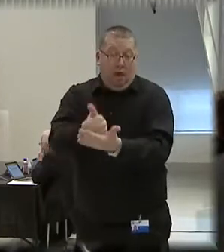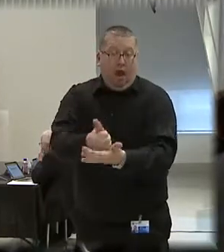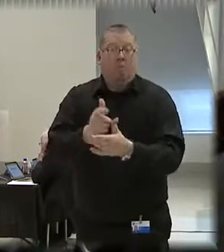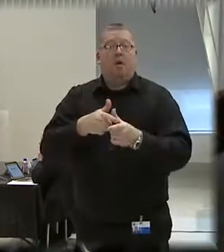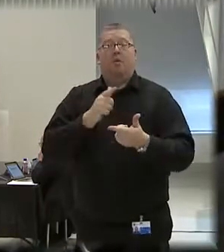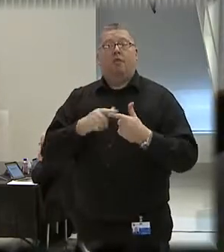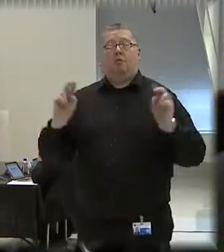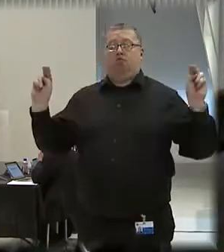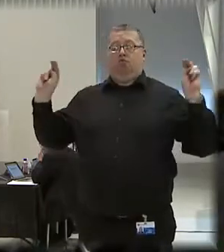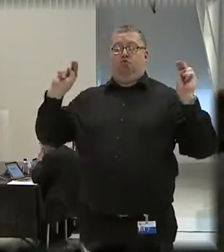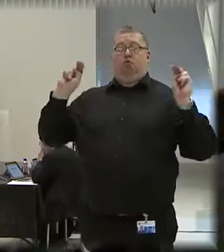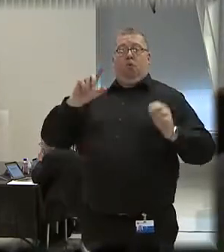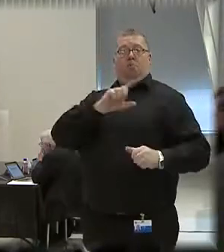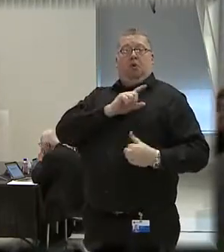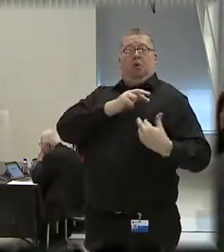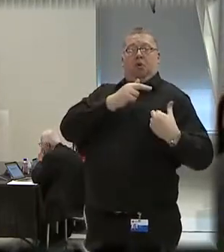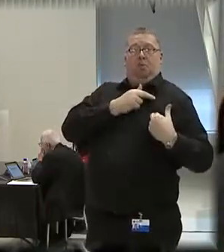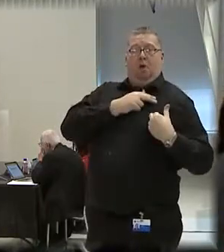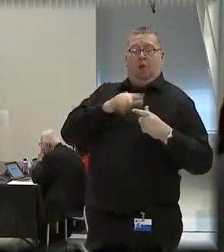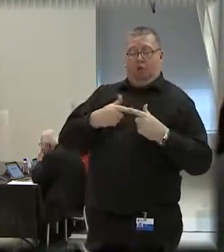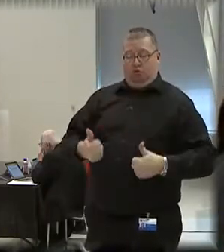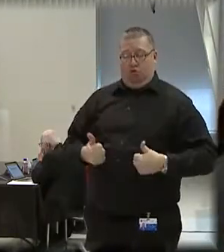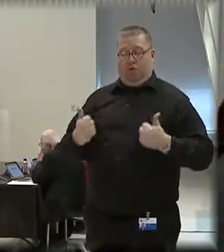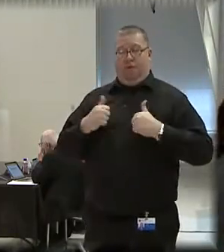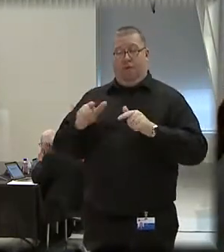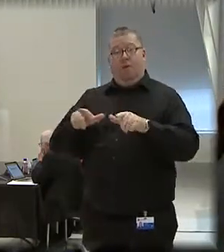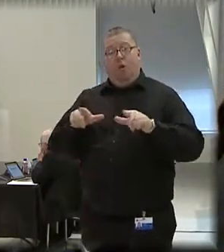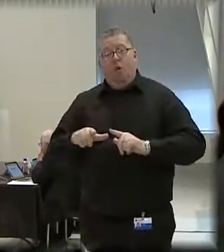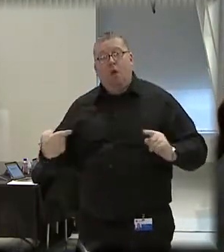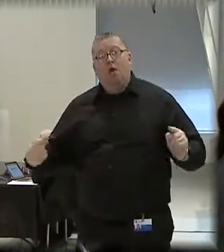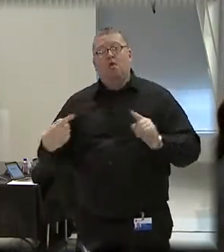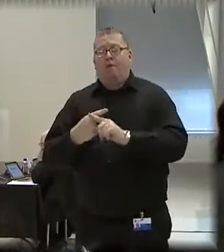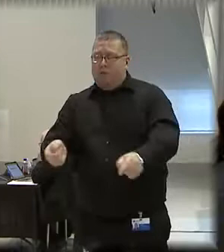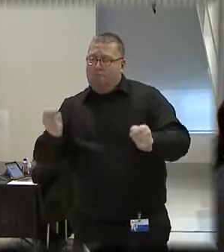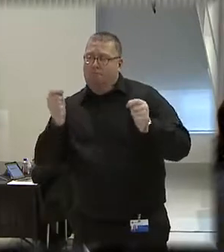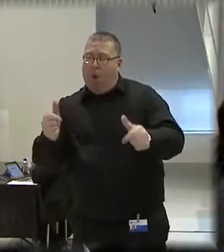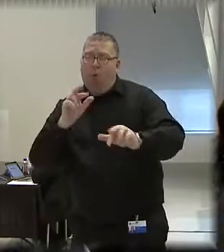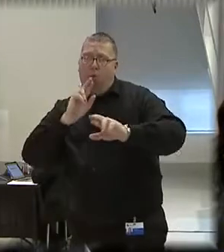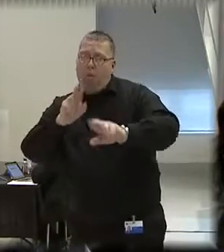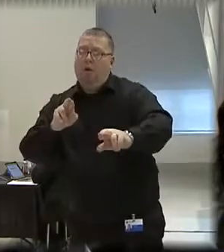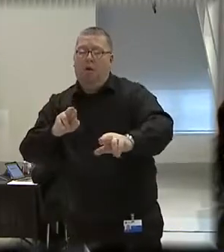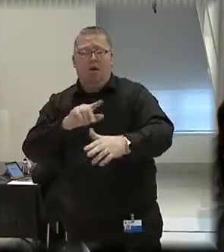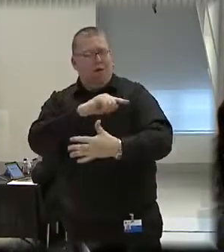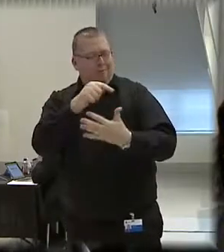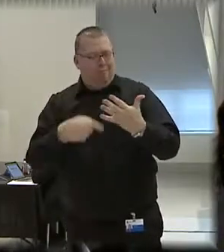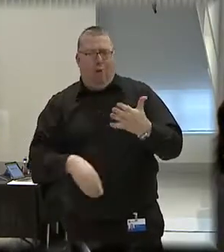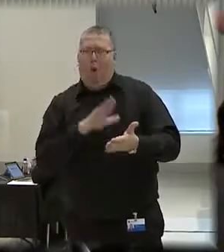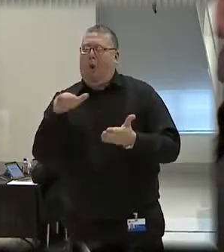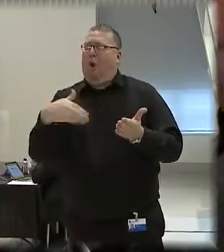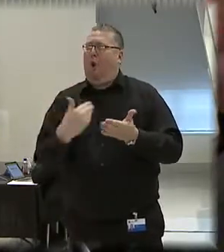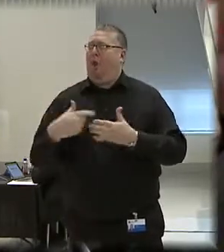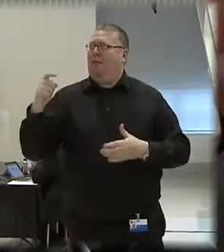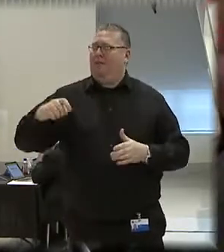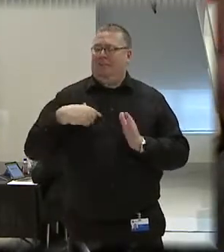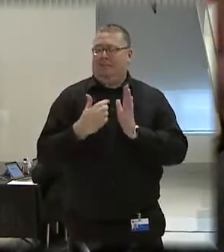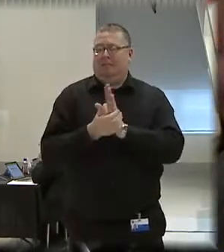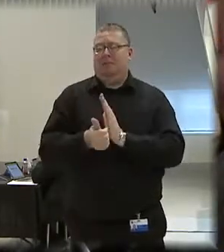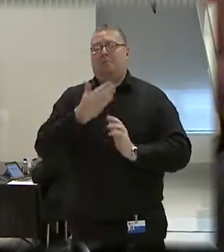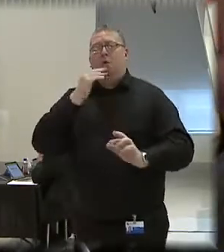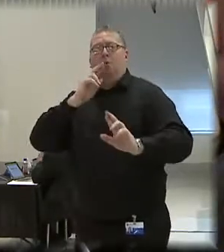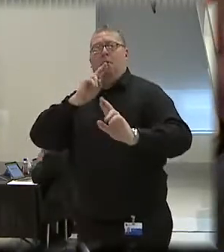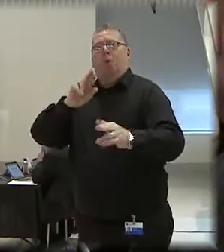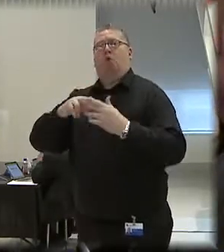policing, surviving verbal conflict, training at the speed of life, to help them better react